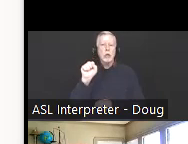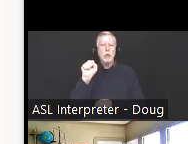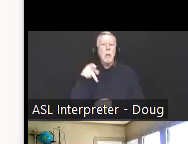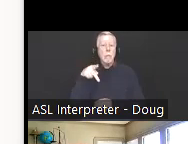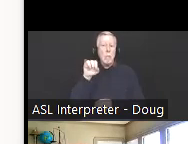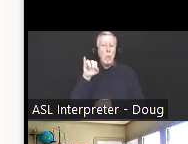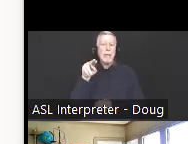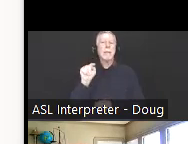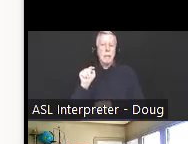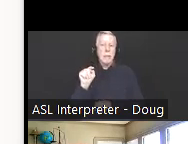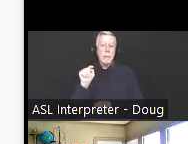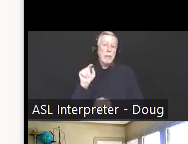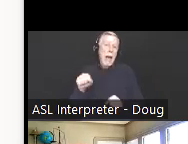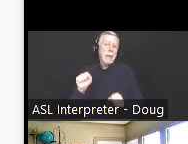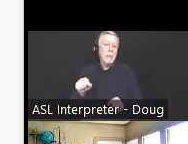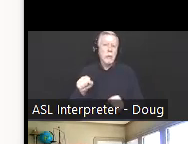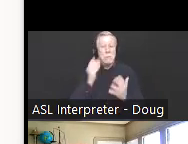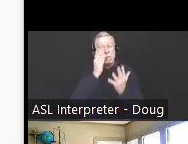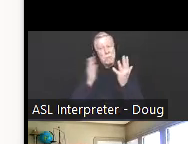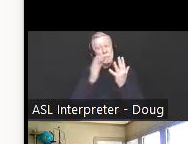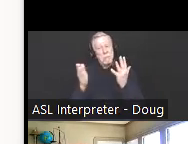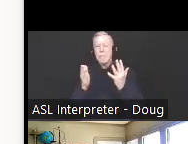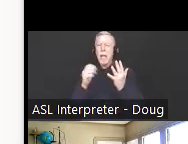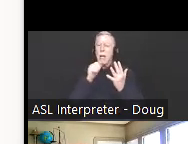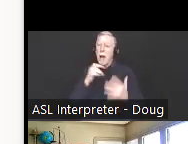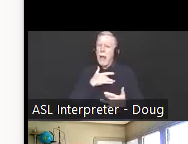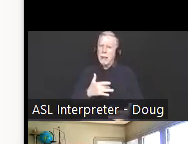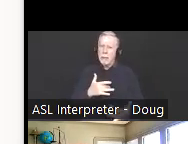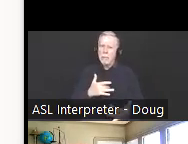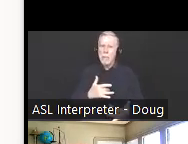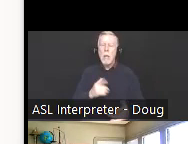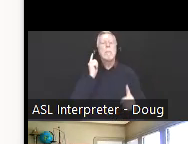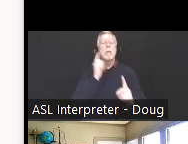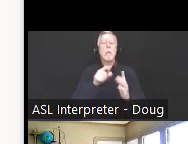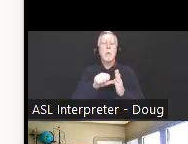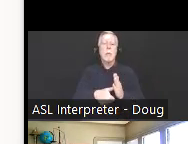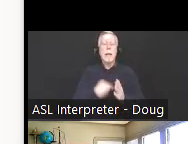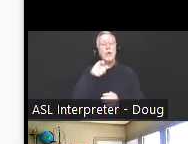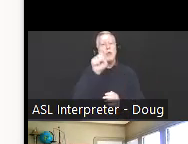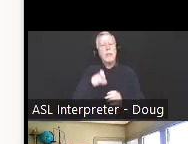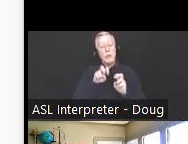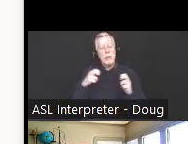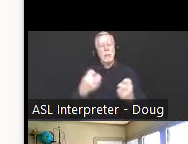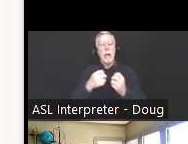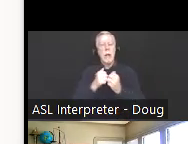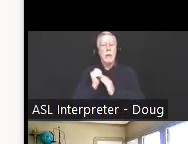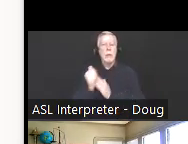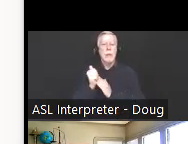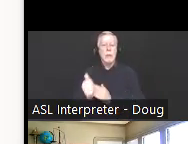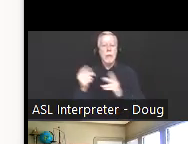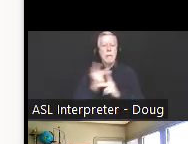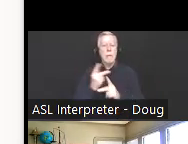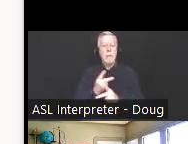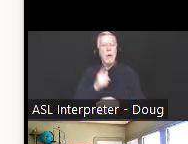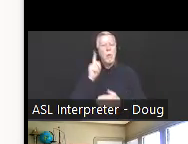unlikely. The point I want to make to you is this: no matter, you need to sit down with leadership and figure out what it is